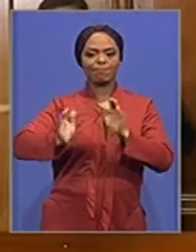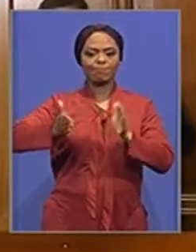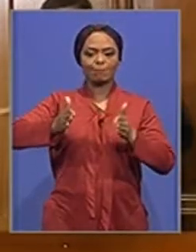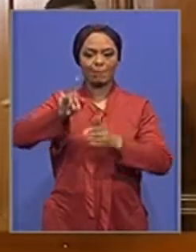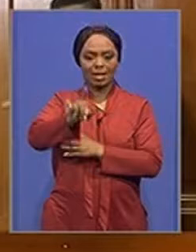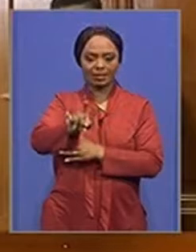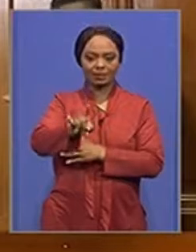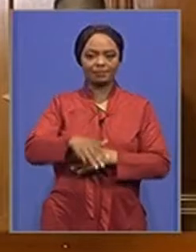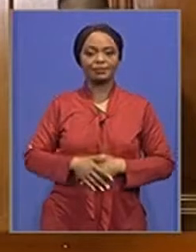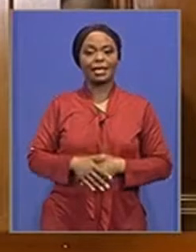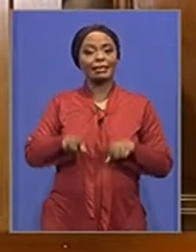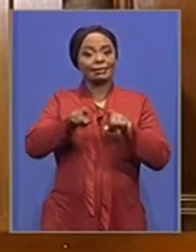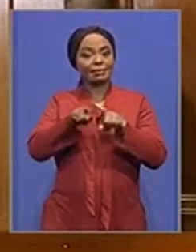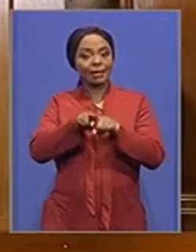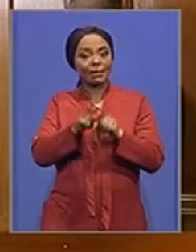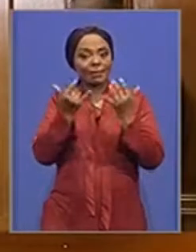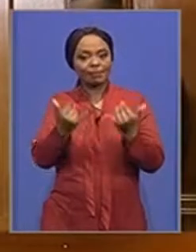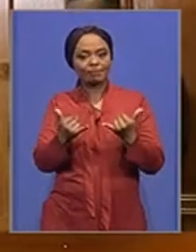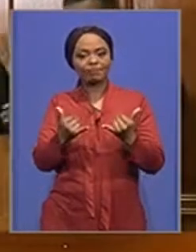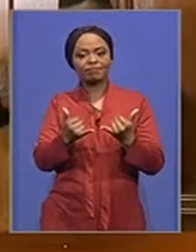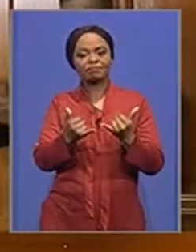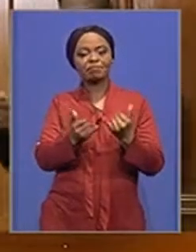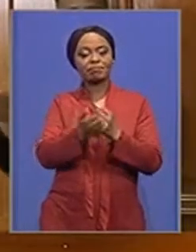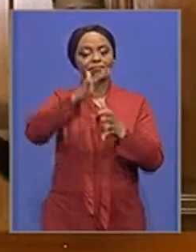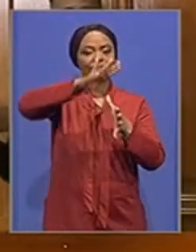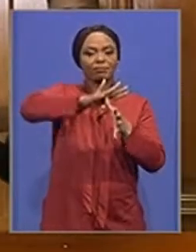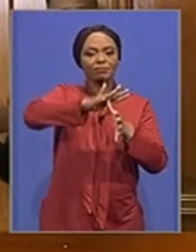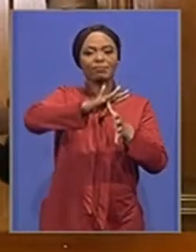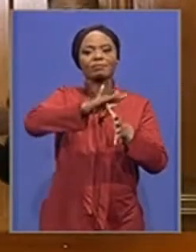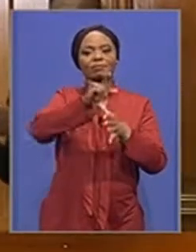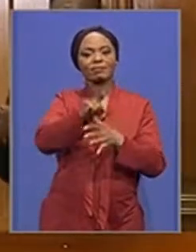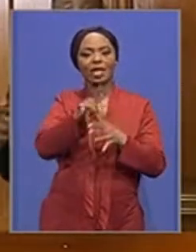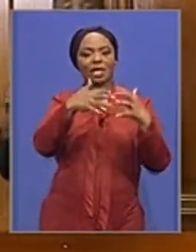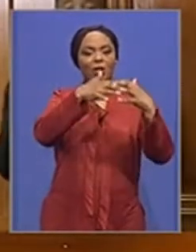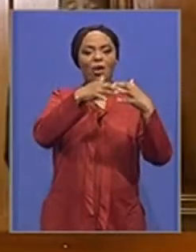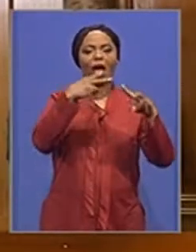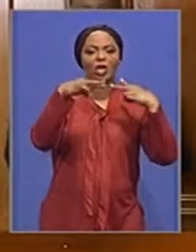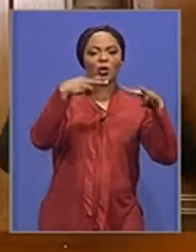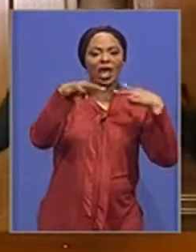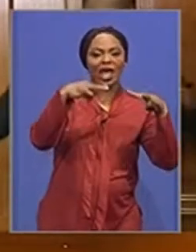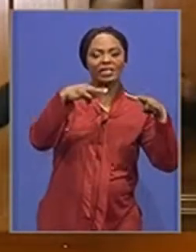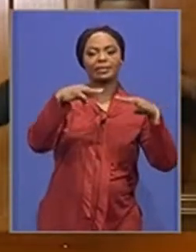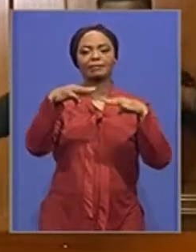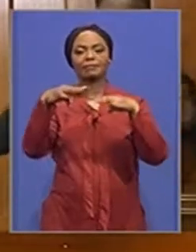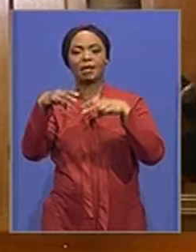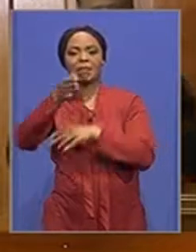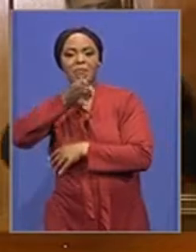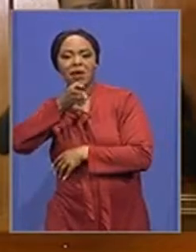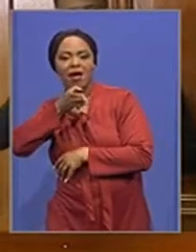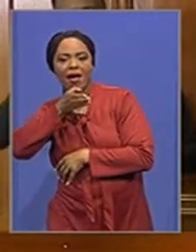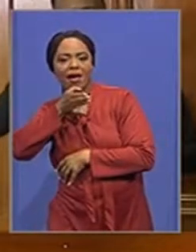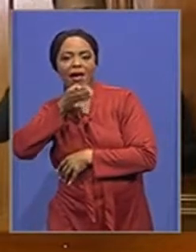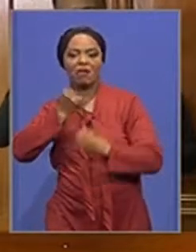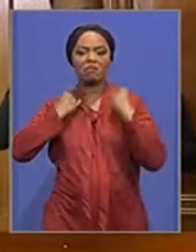It also means that non-essential establishments like restaurants, bars, and